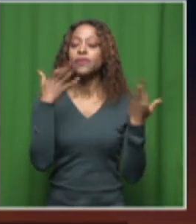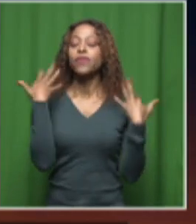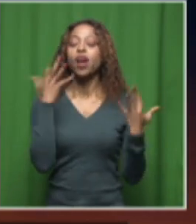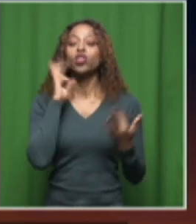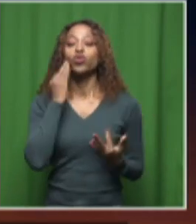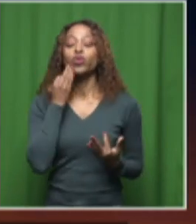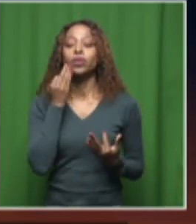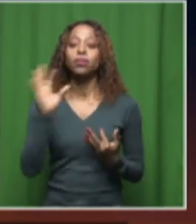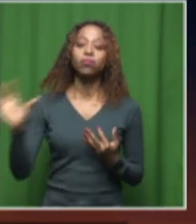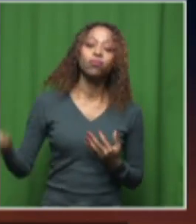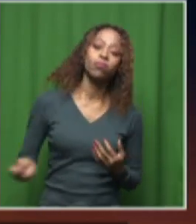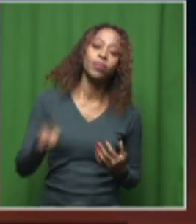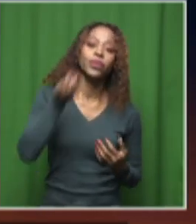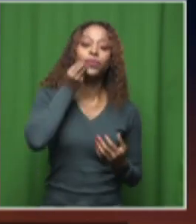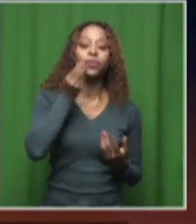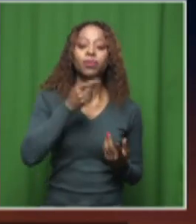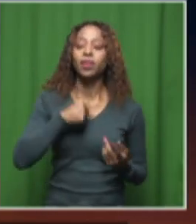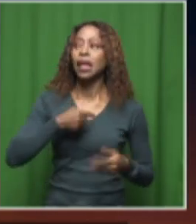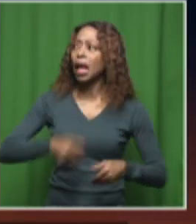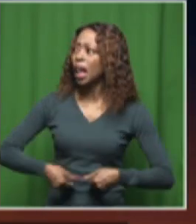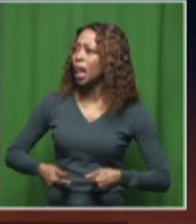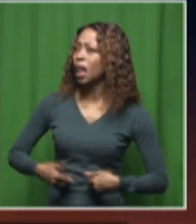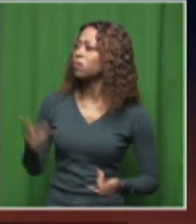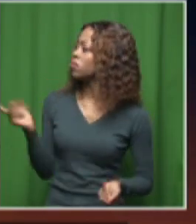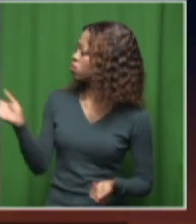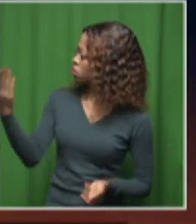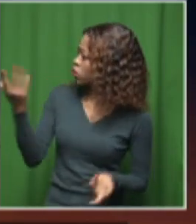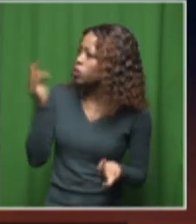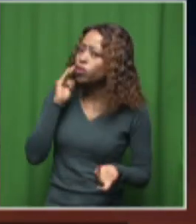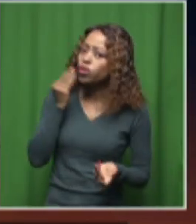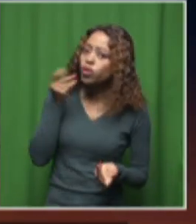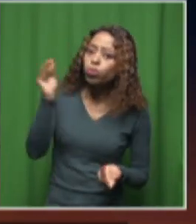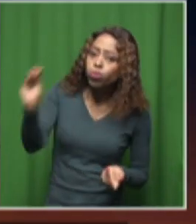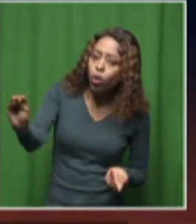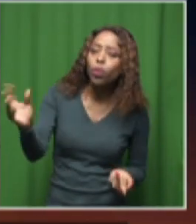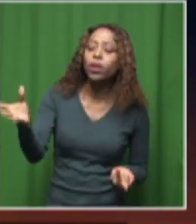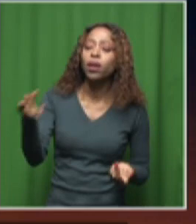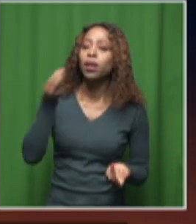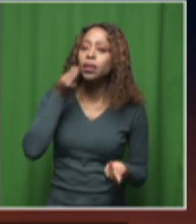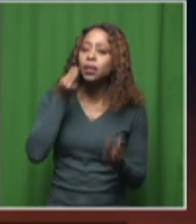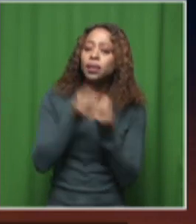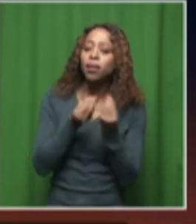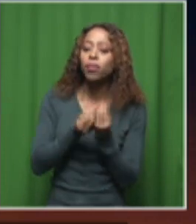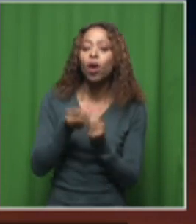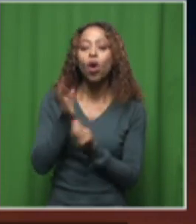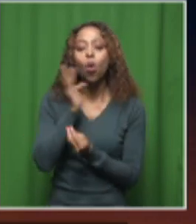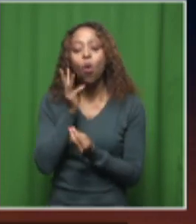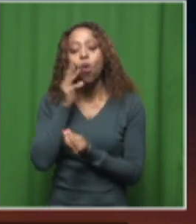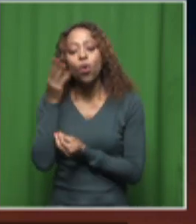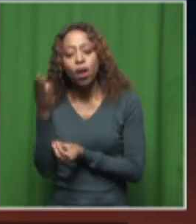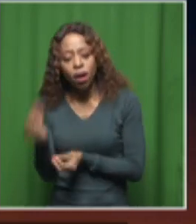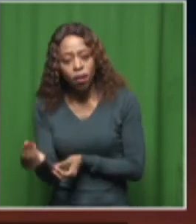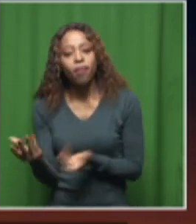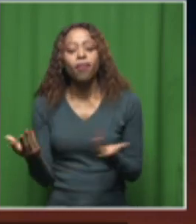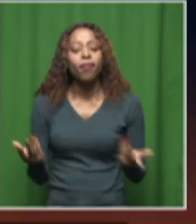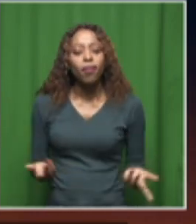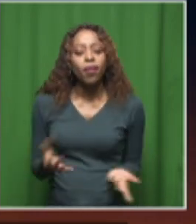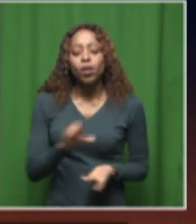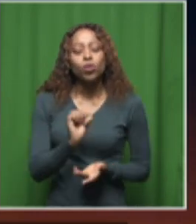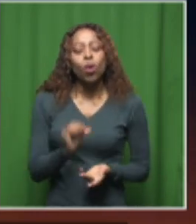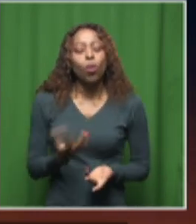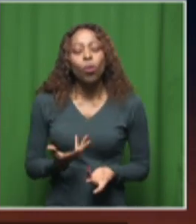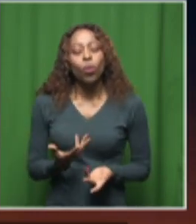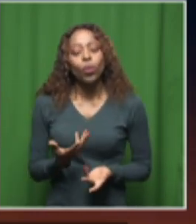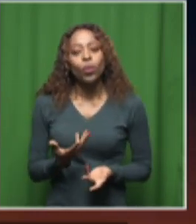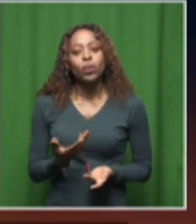them. So when they come to me and they say, I'm hungry, I'm like, where the fruit basket, there's always a water dispenser where they can just get water. Yeah. So